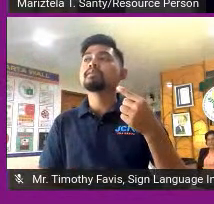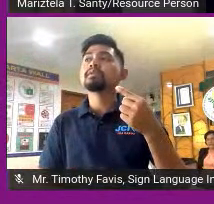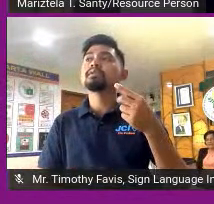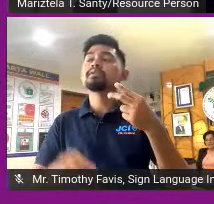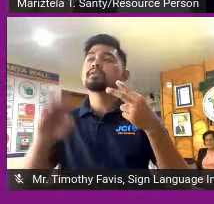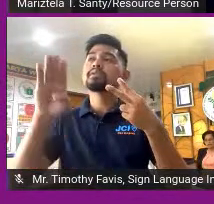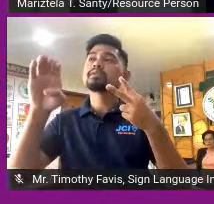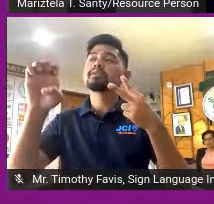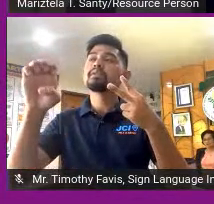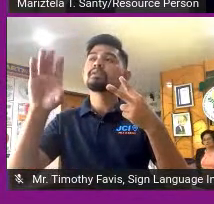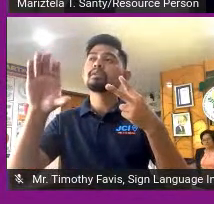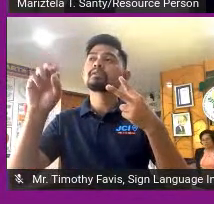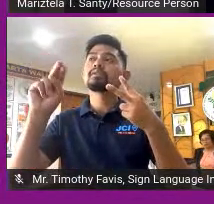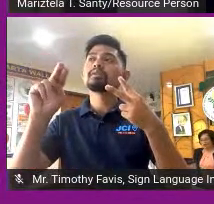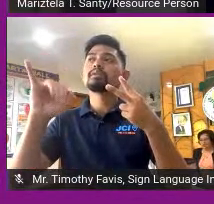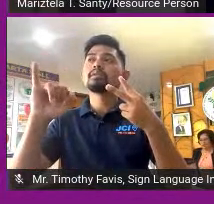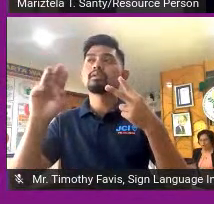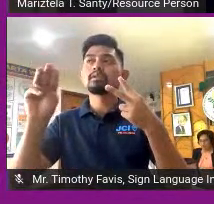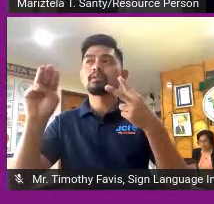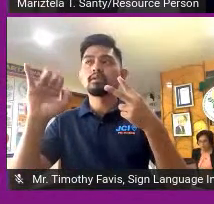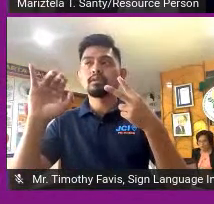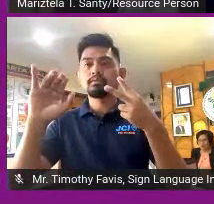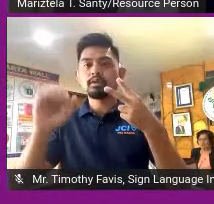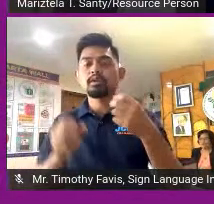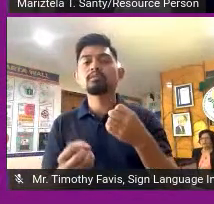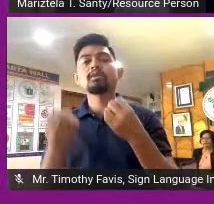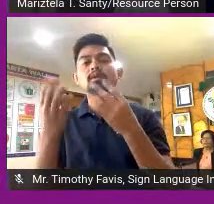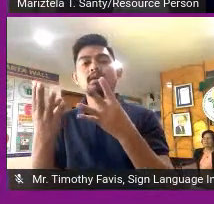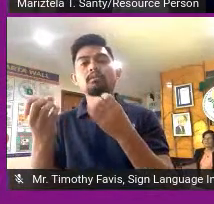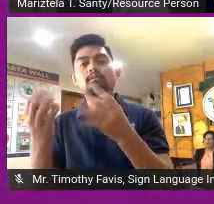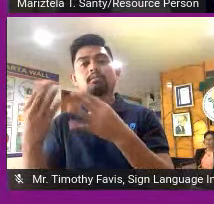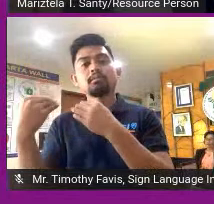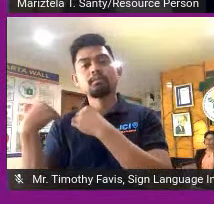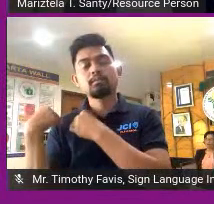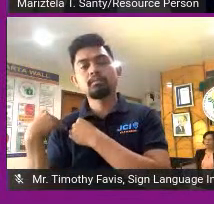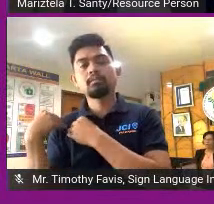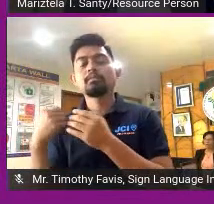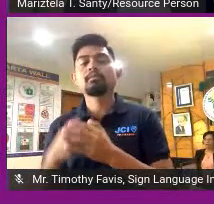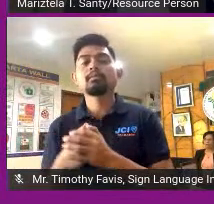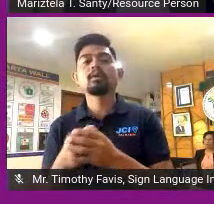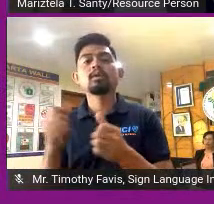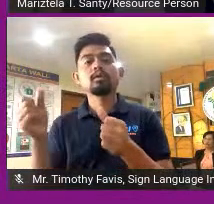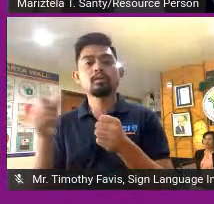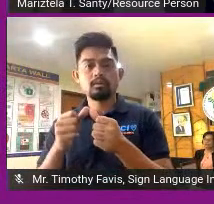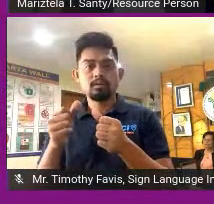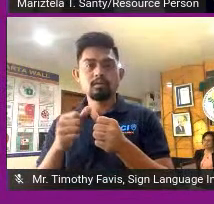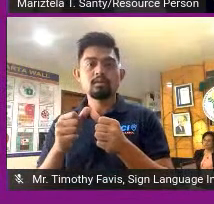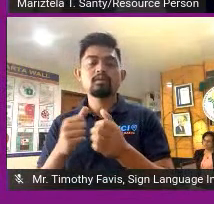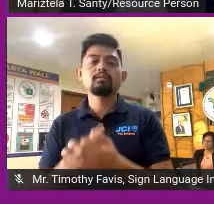economic marginalization, then we have multiple burden, then we have also